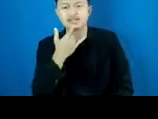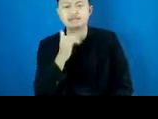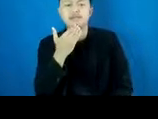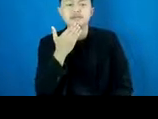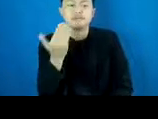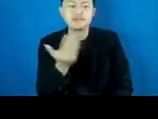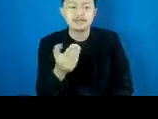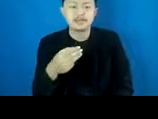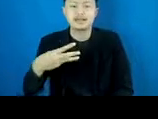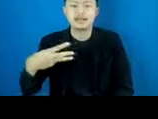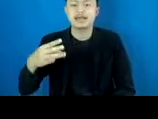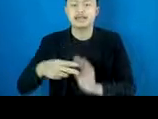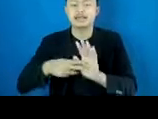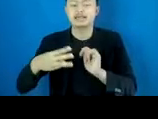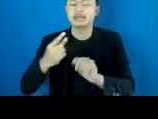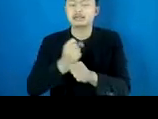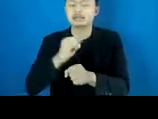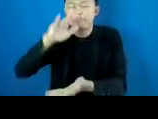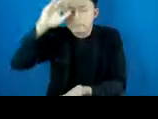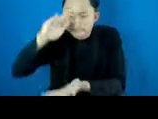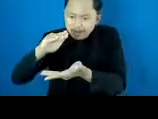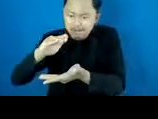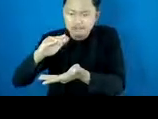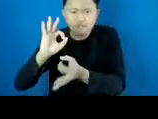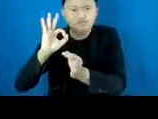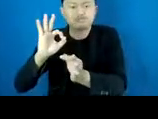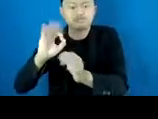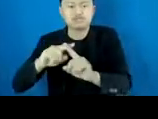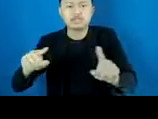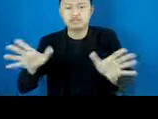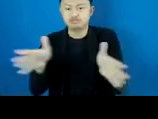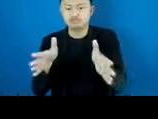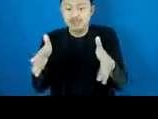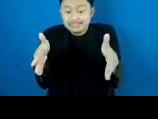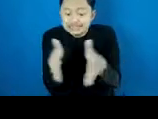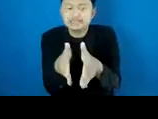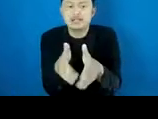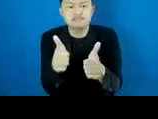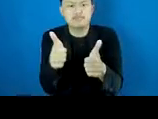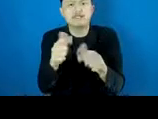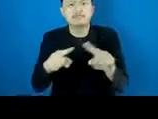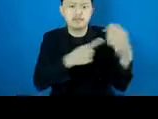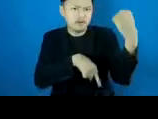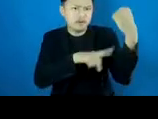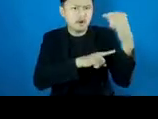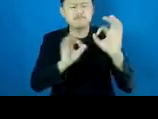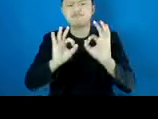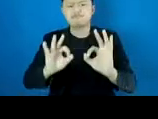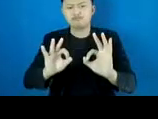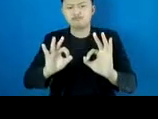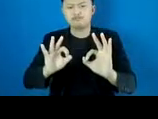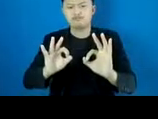energy density and volume density for packaging bigger size batteries into the bus. However, there are